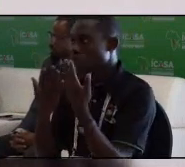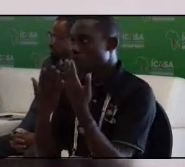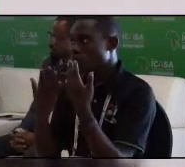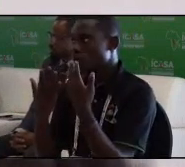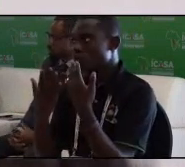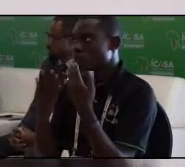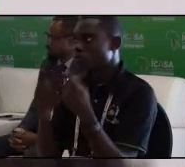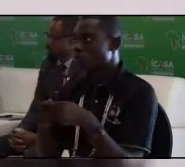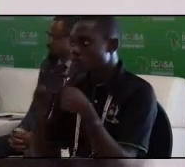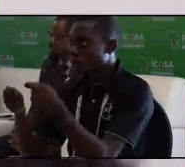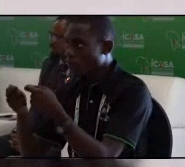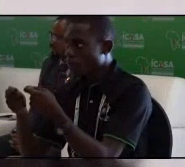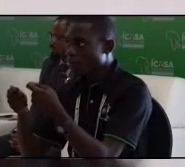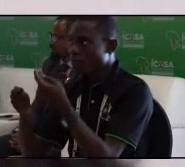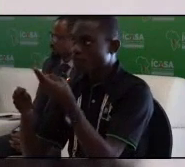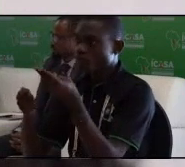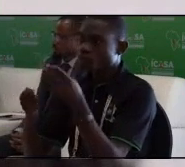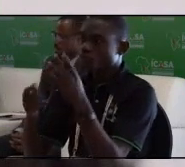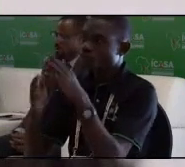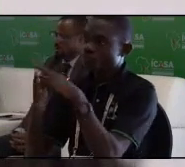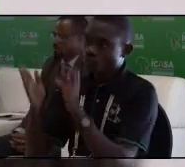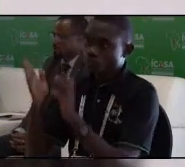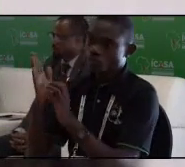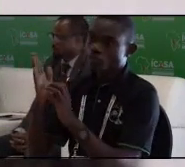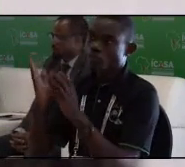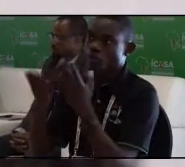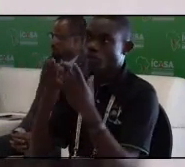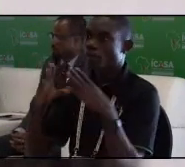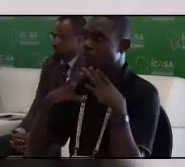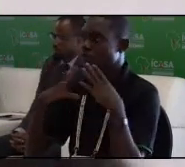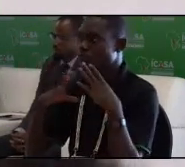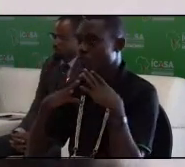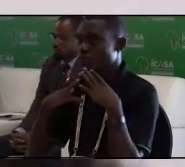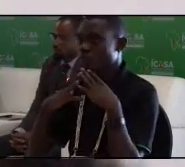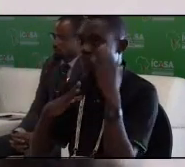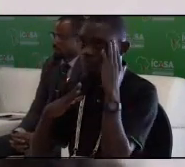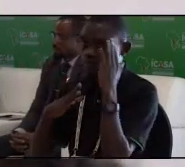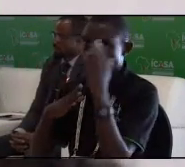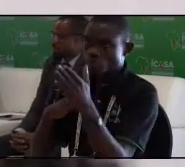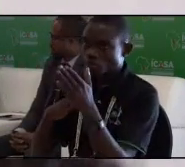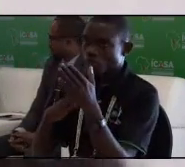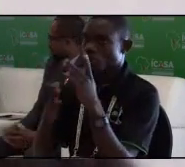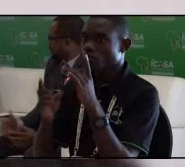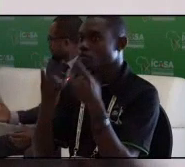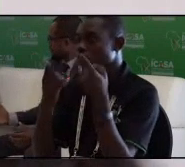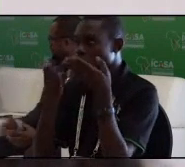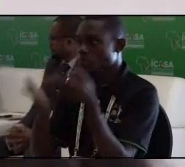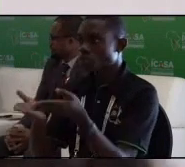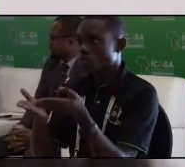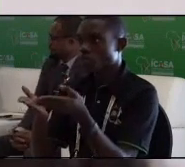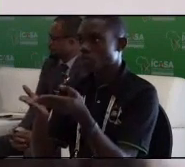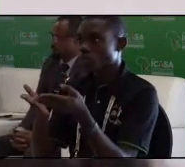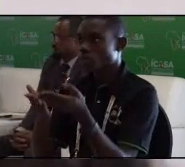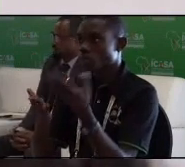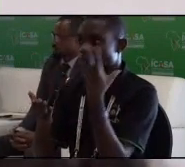test kits delivered to FHI 360 in the country. So that's really important to recognize that support. Now, back